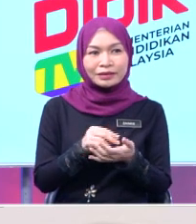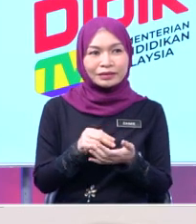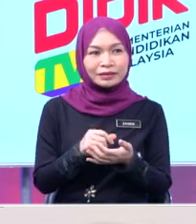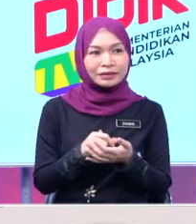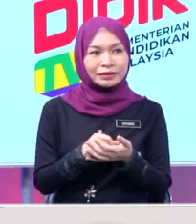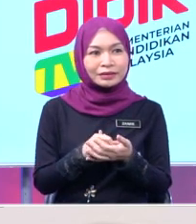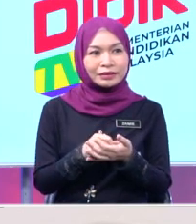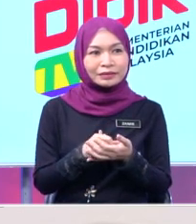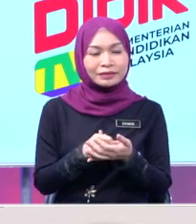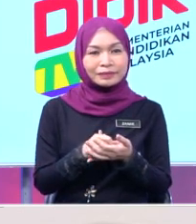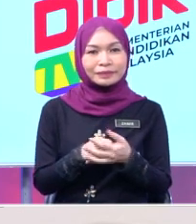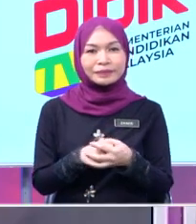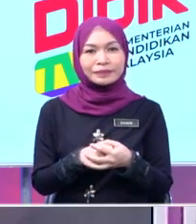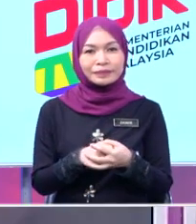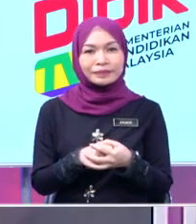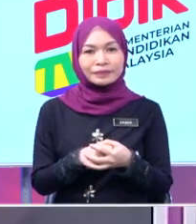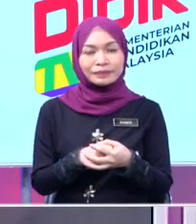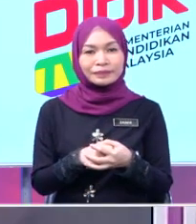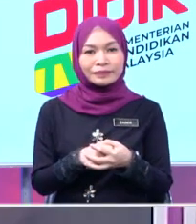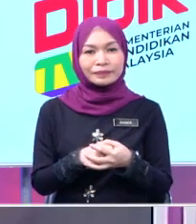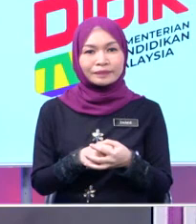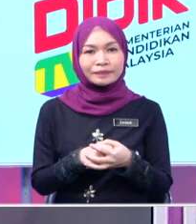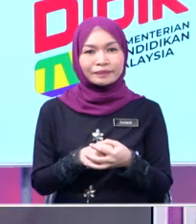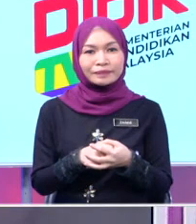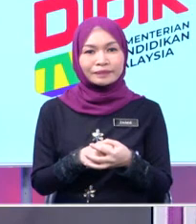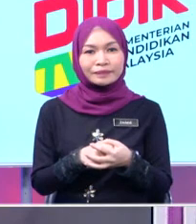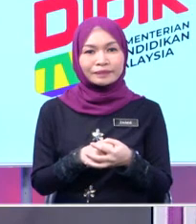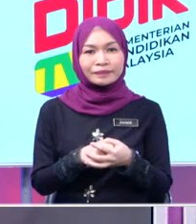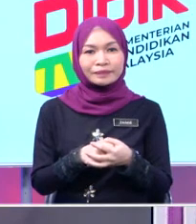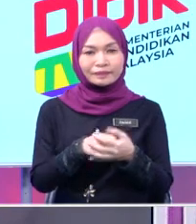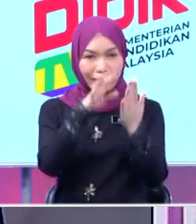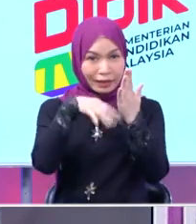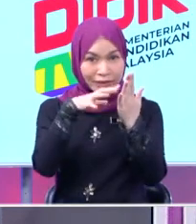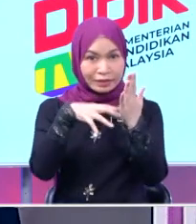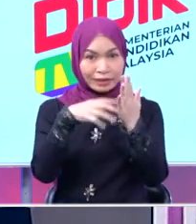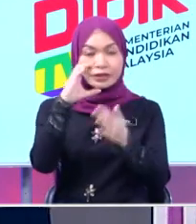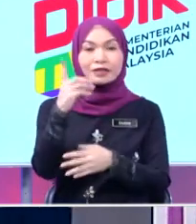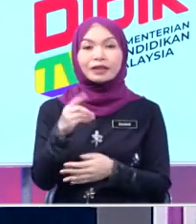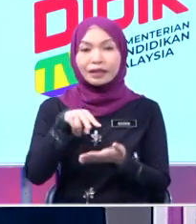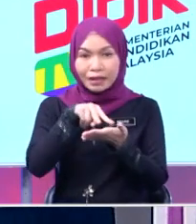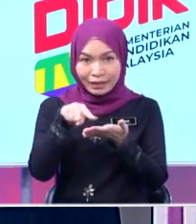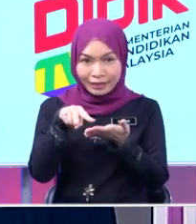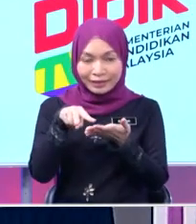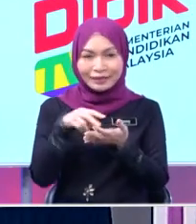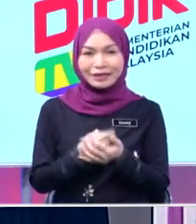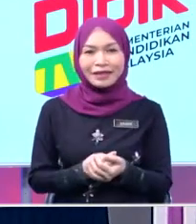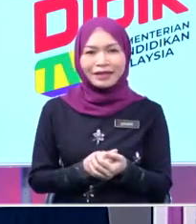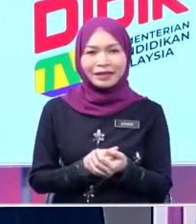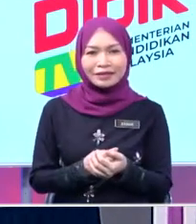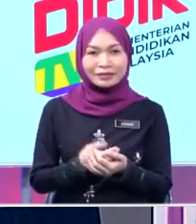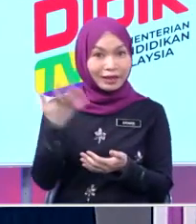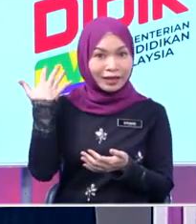extra bonus question. Oh, okay. In the sentence that CD read just now, who can tell me